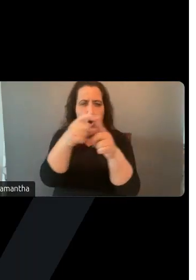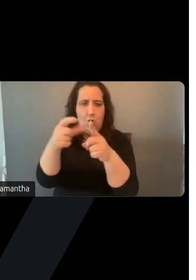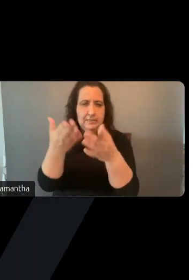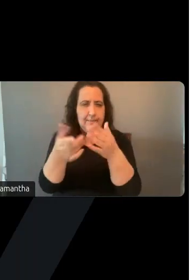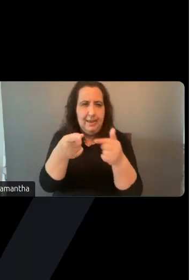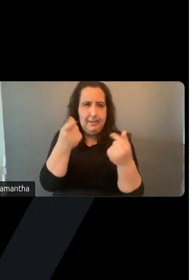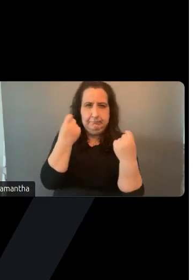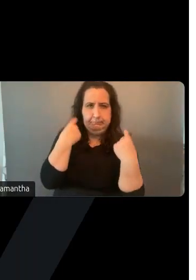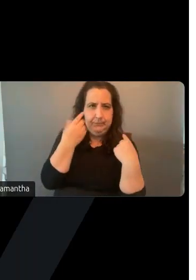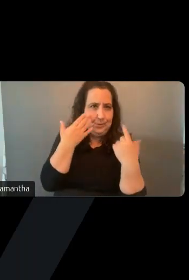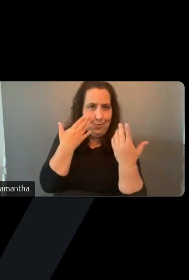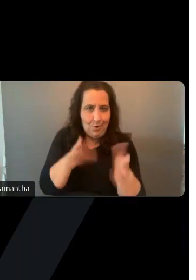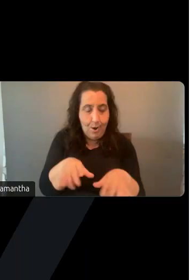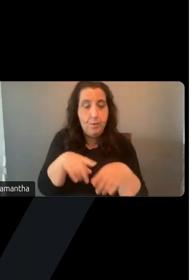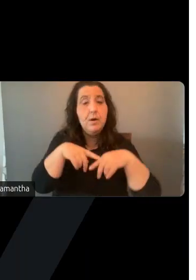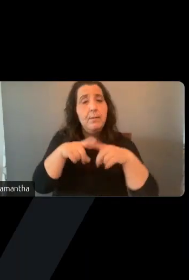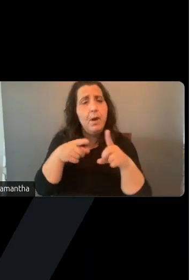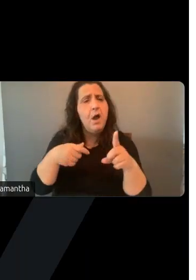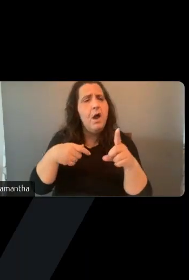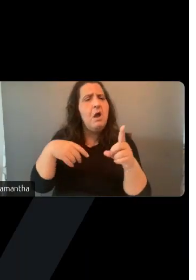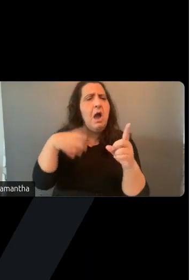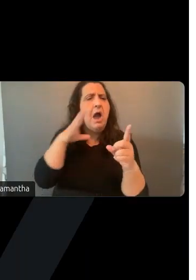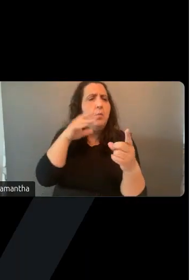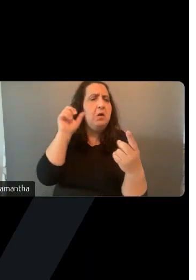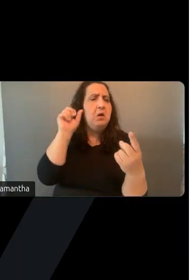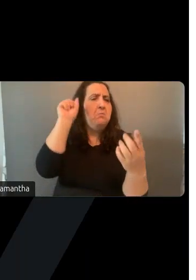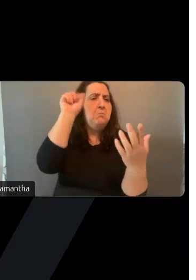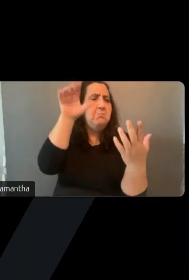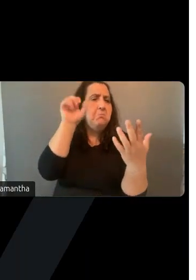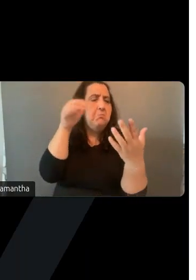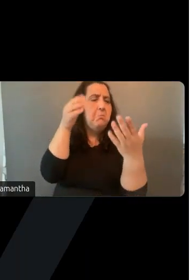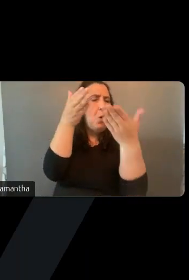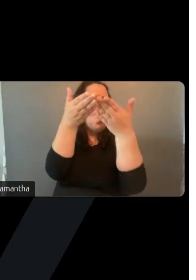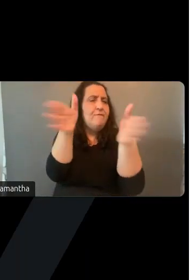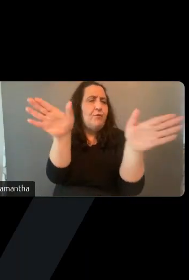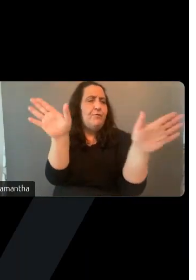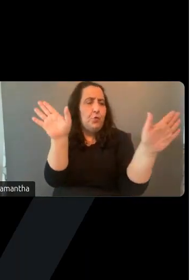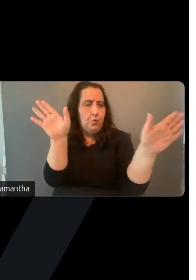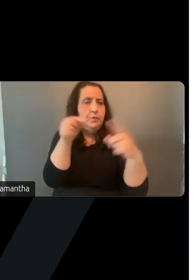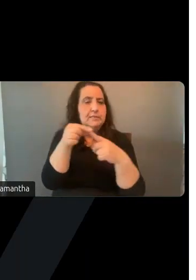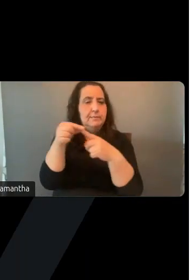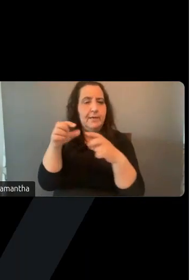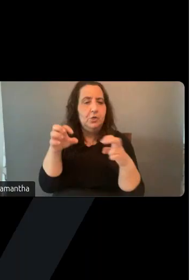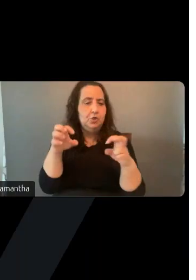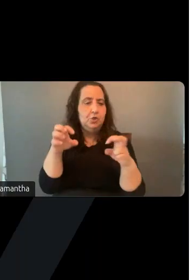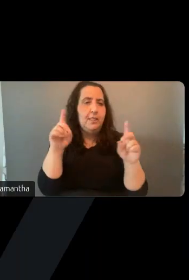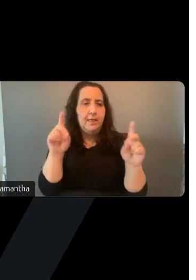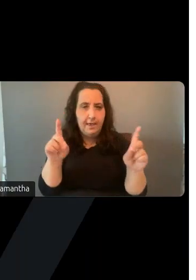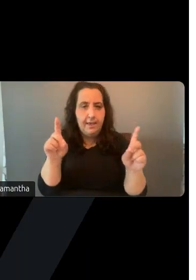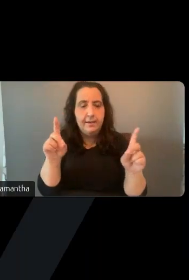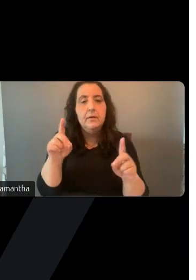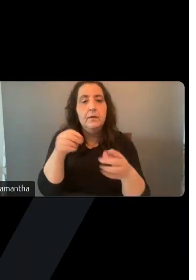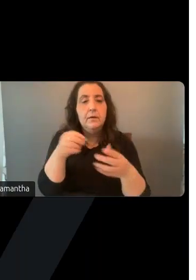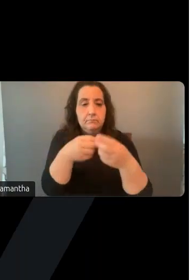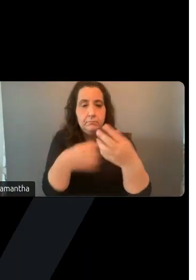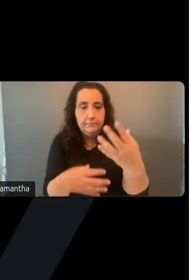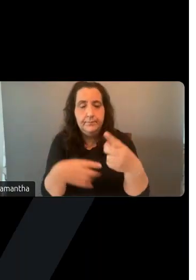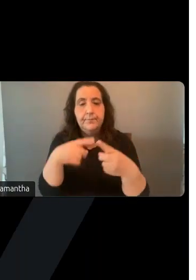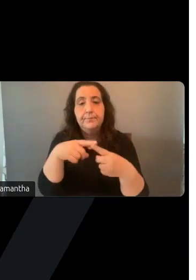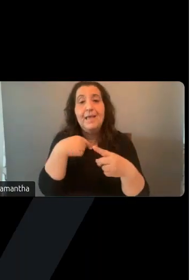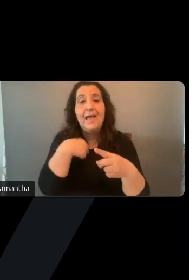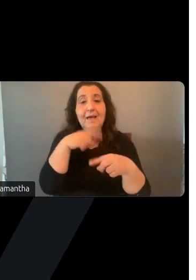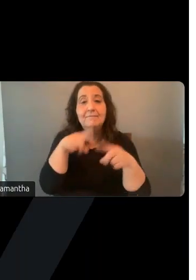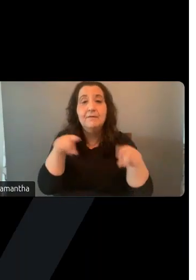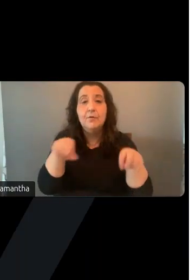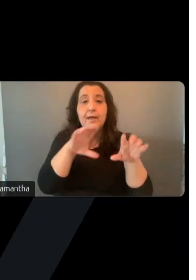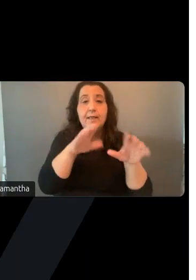with. But just to give you kind of a high level overview of the special education landscape, we have classes across the city that